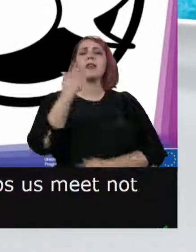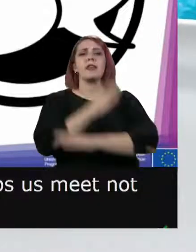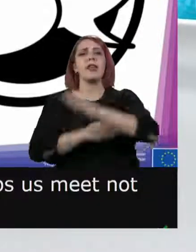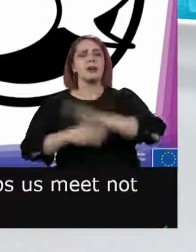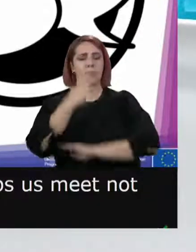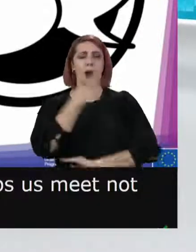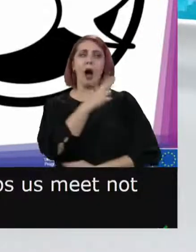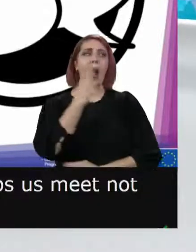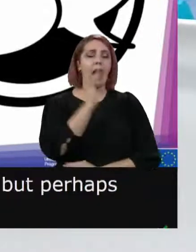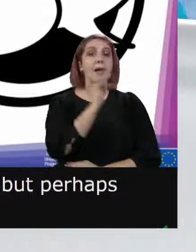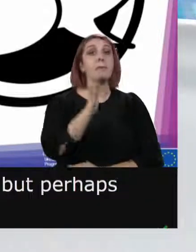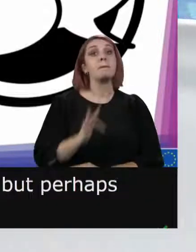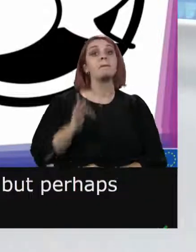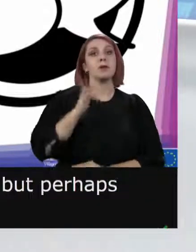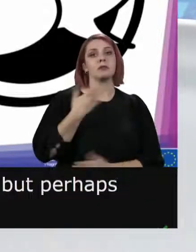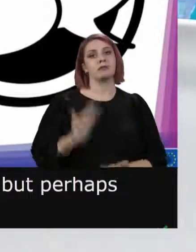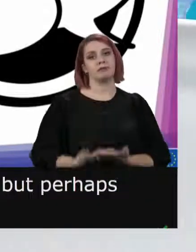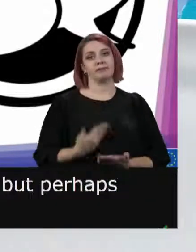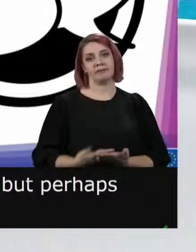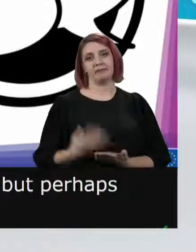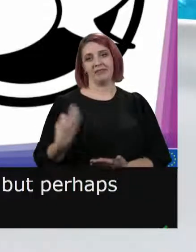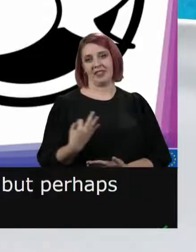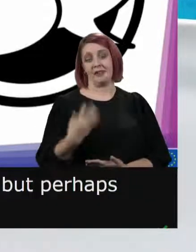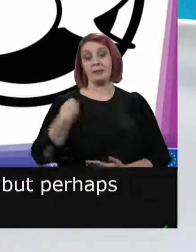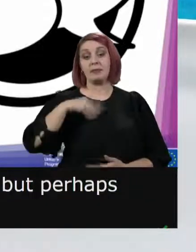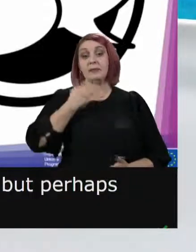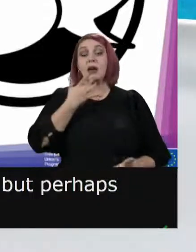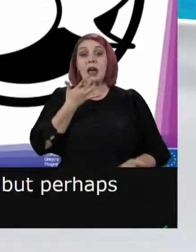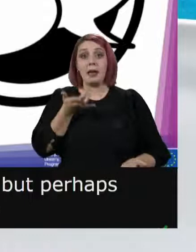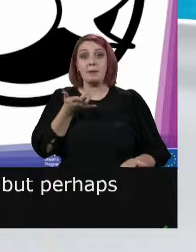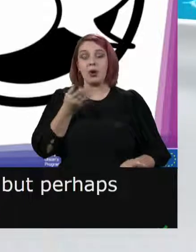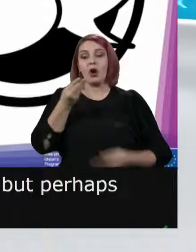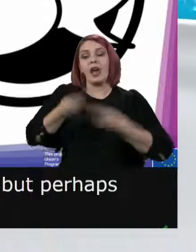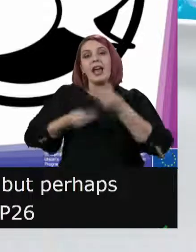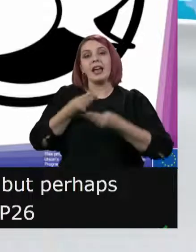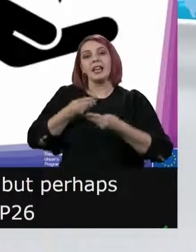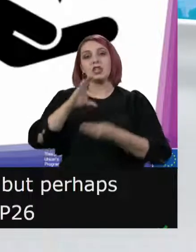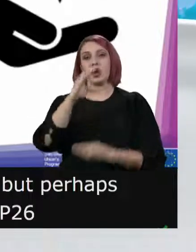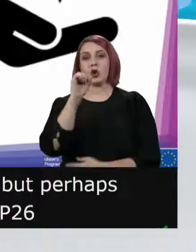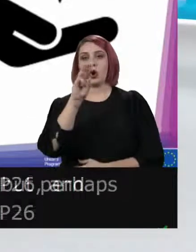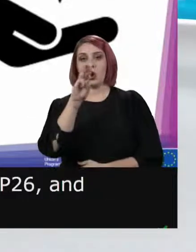things like COP26 and elsewhere as well.